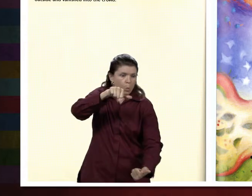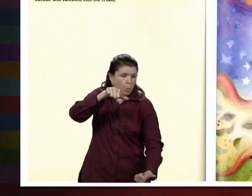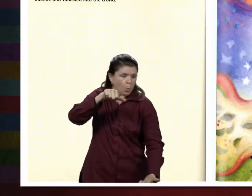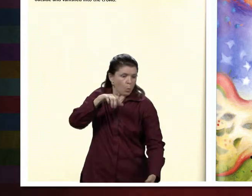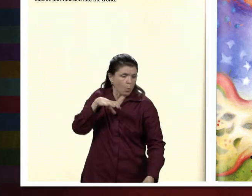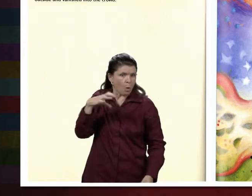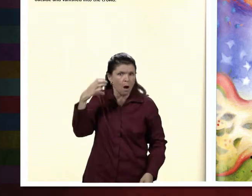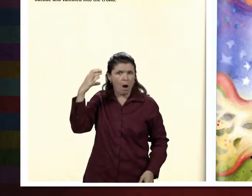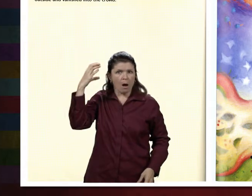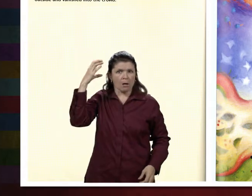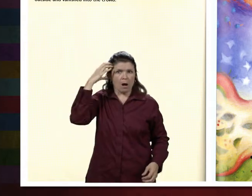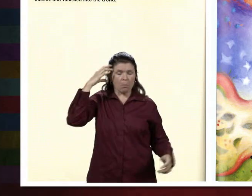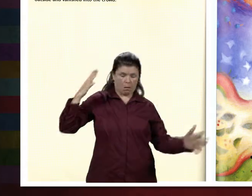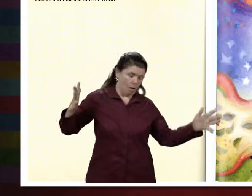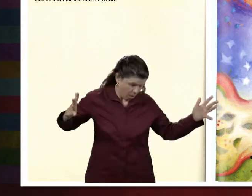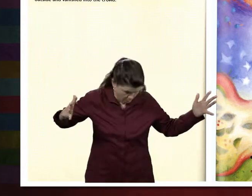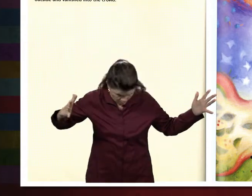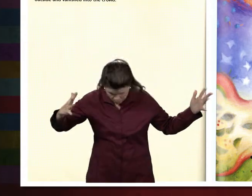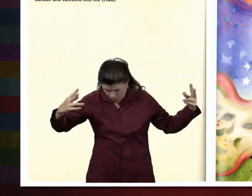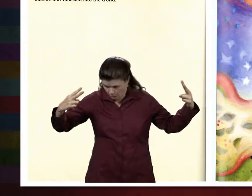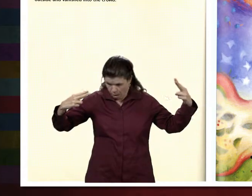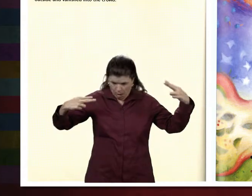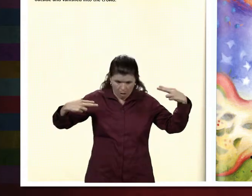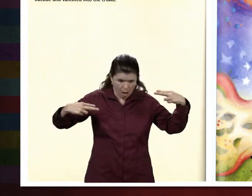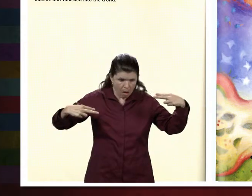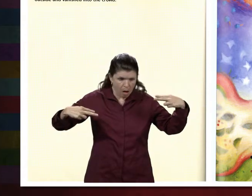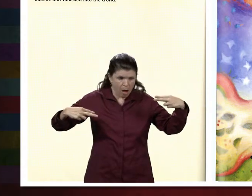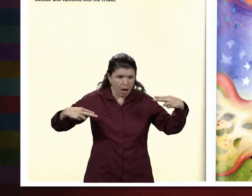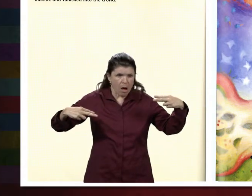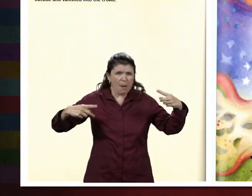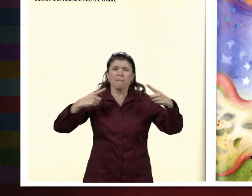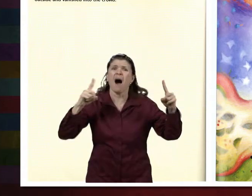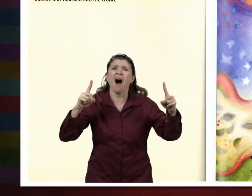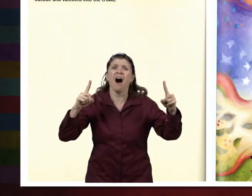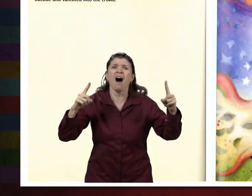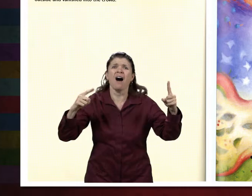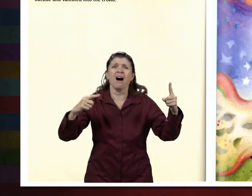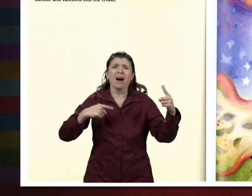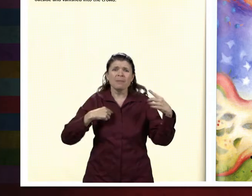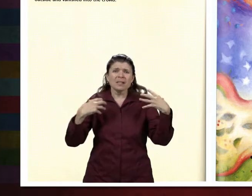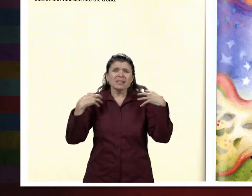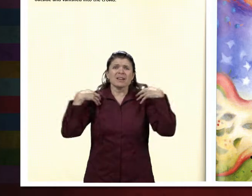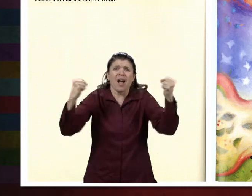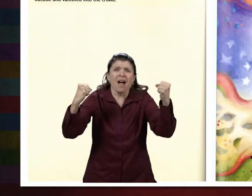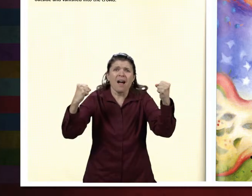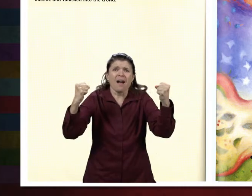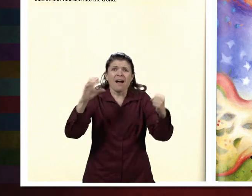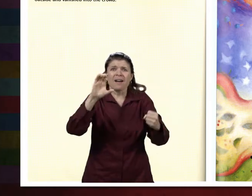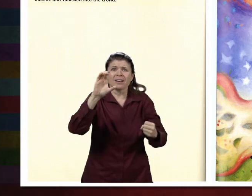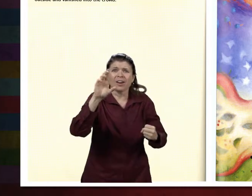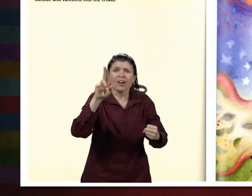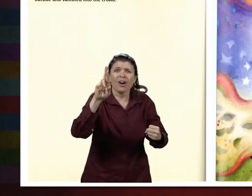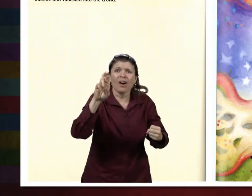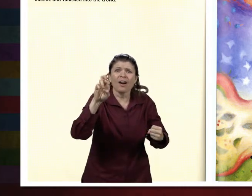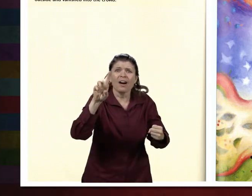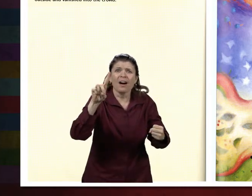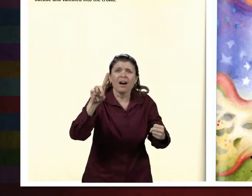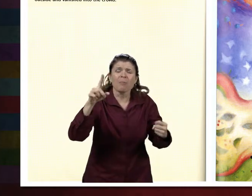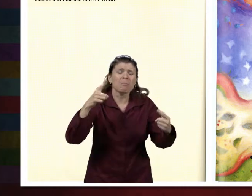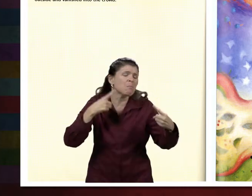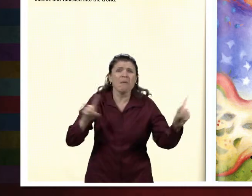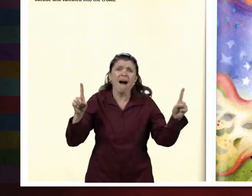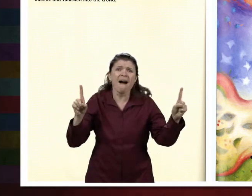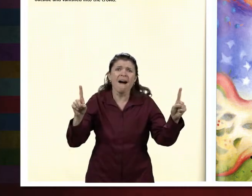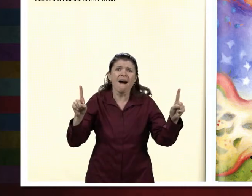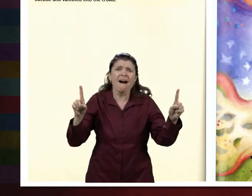swirled around. When it stopped, there stood Camilla, and everything was back to normal. I'm cured,